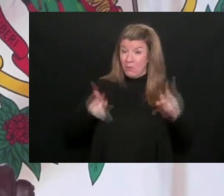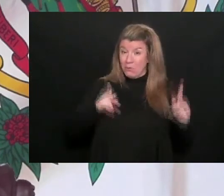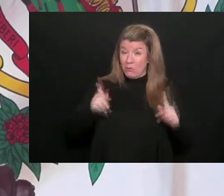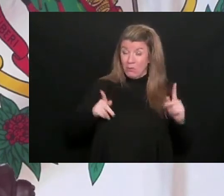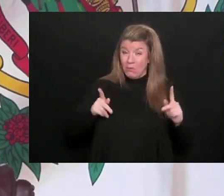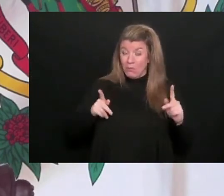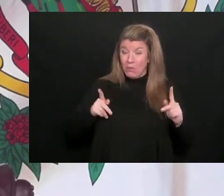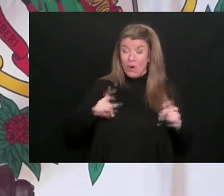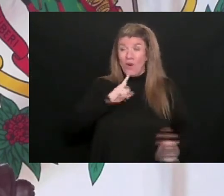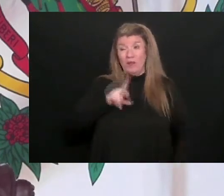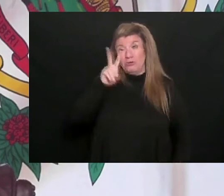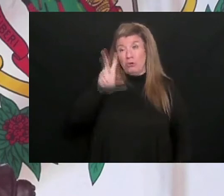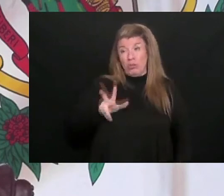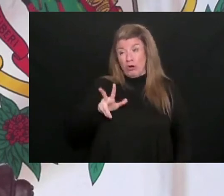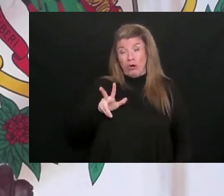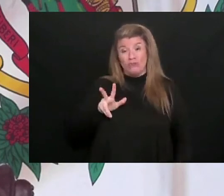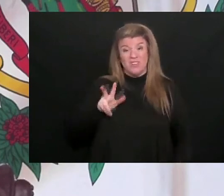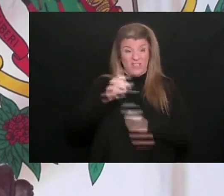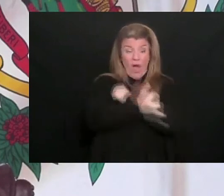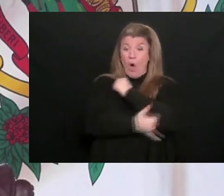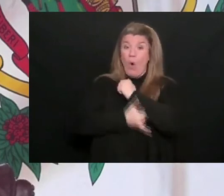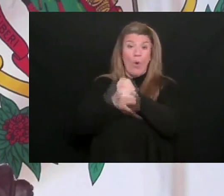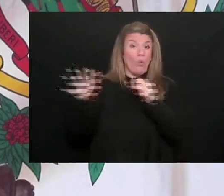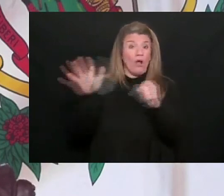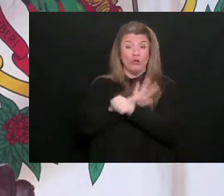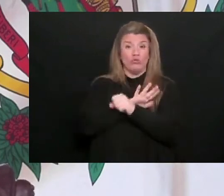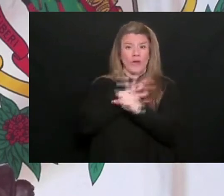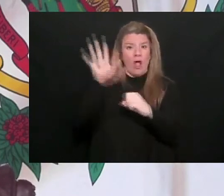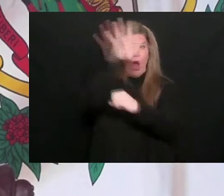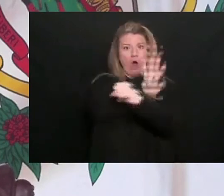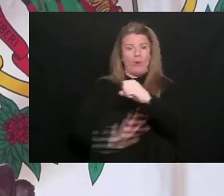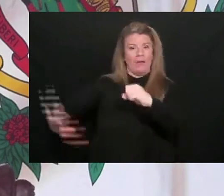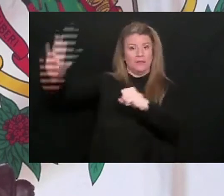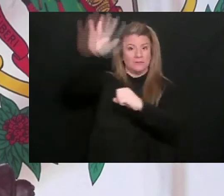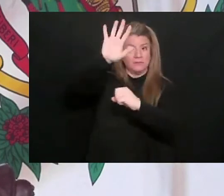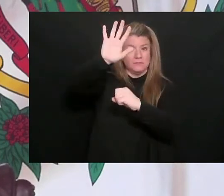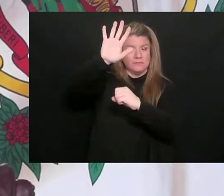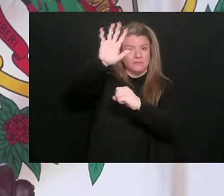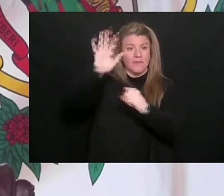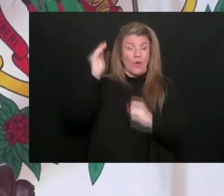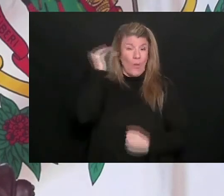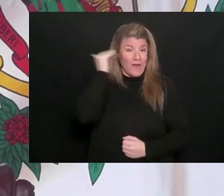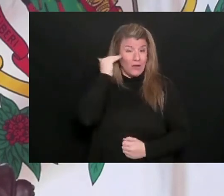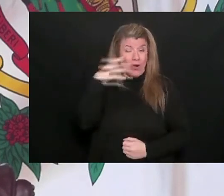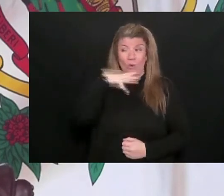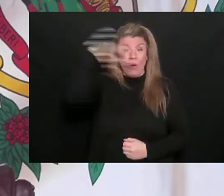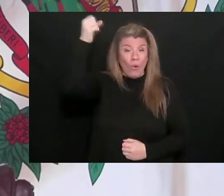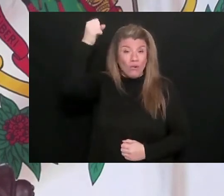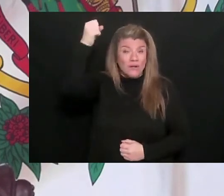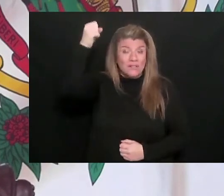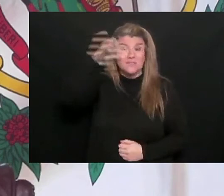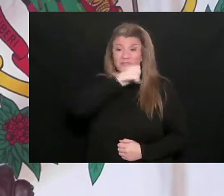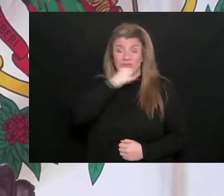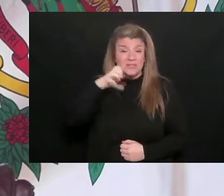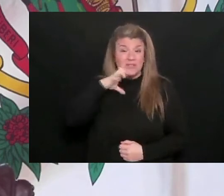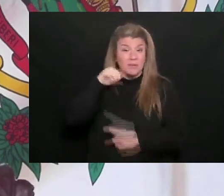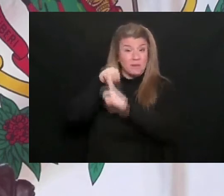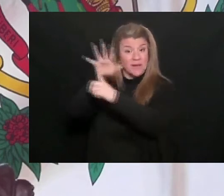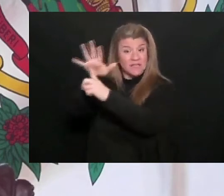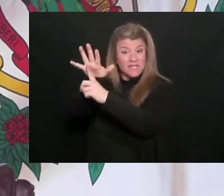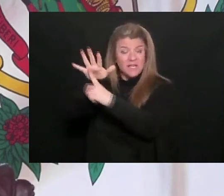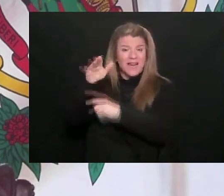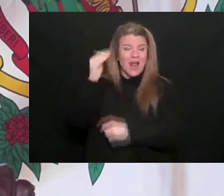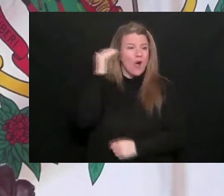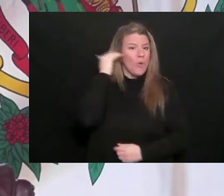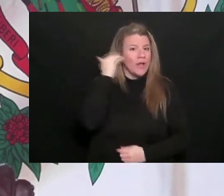of this country, all around us. And we also know that we're elderly, and we also know that